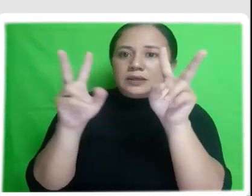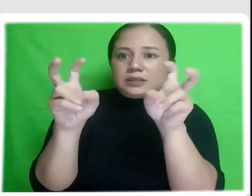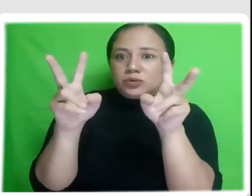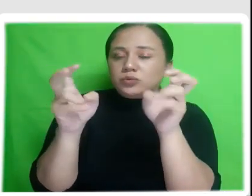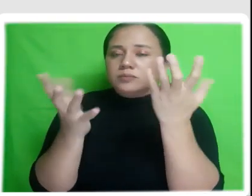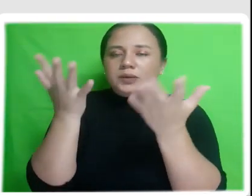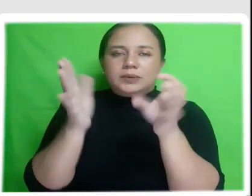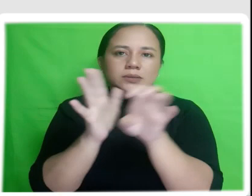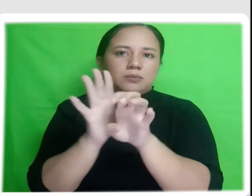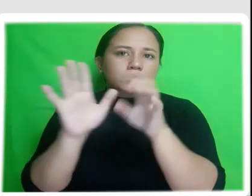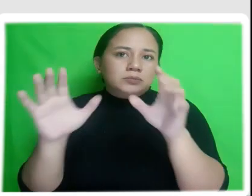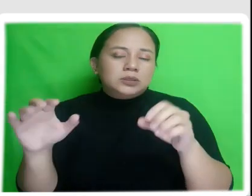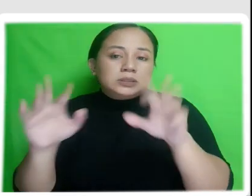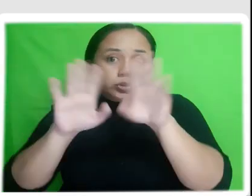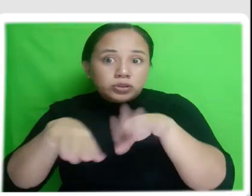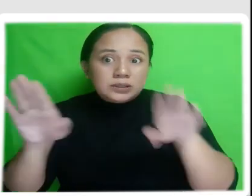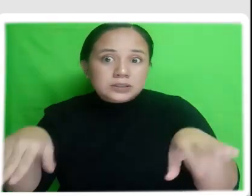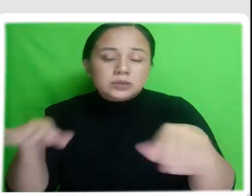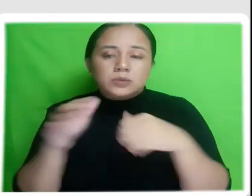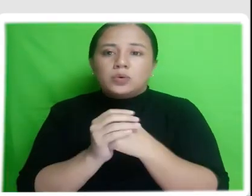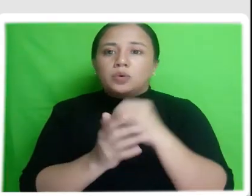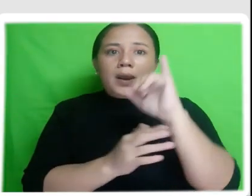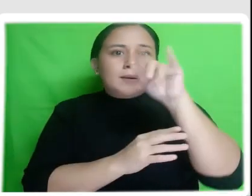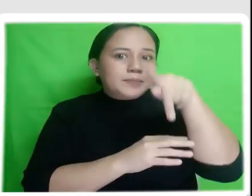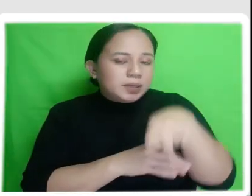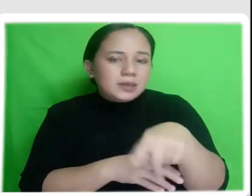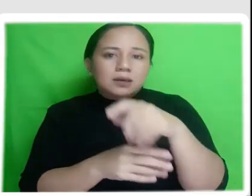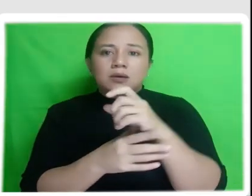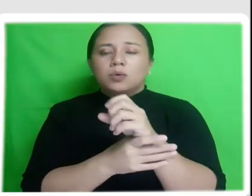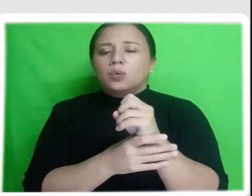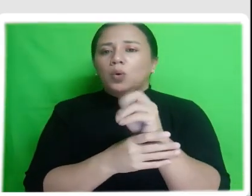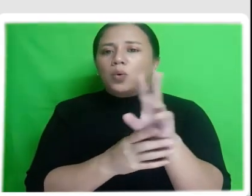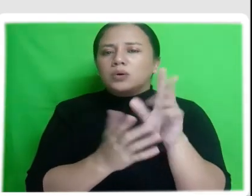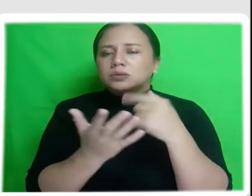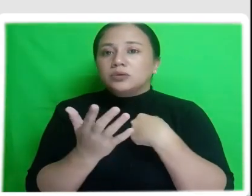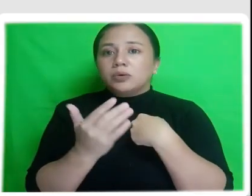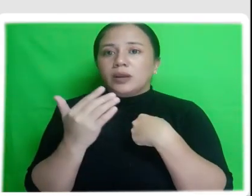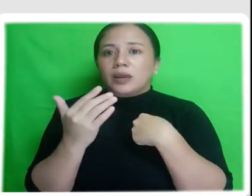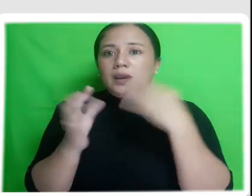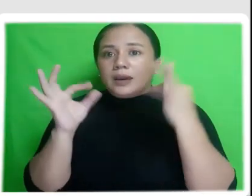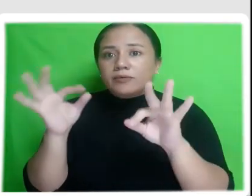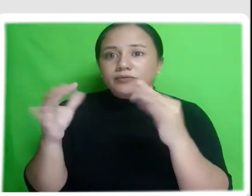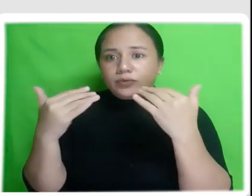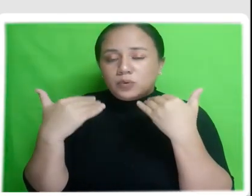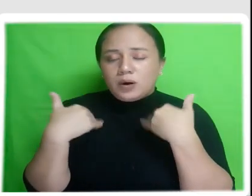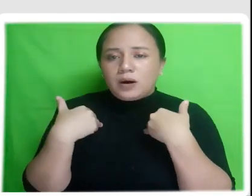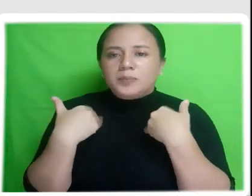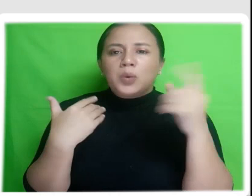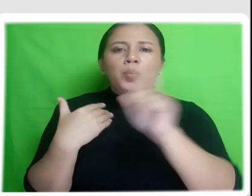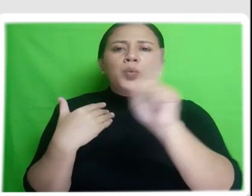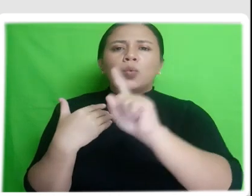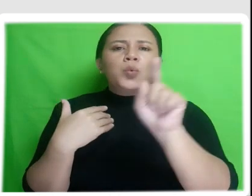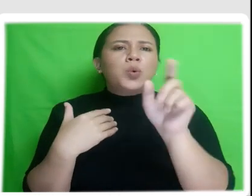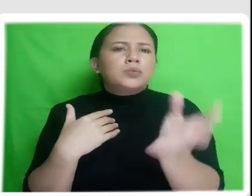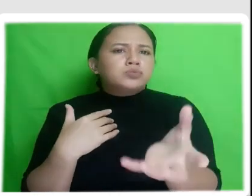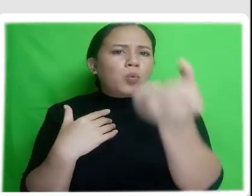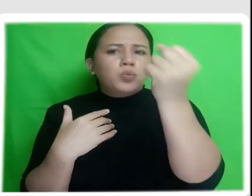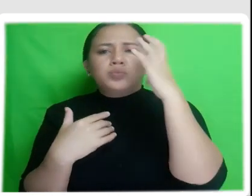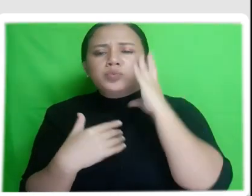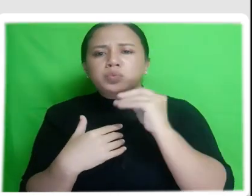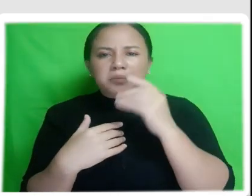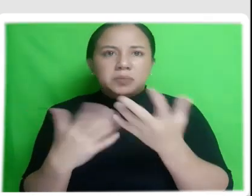children, maybe on indigenous people. But the thing there is, what is their experience? Were they